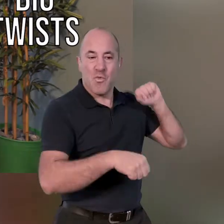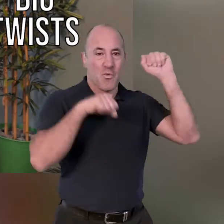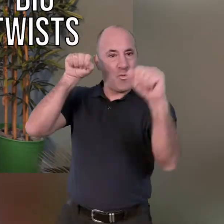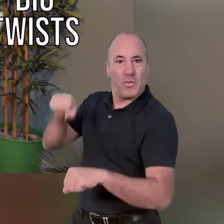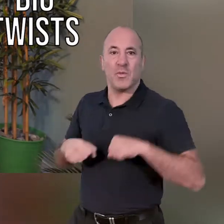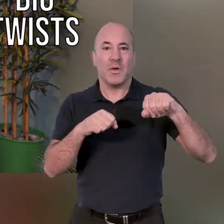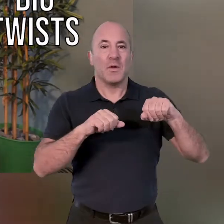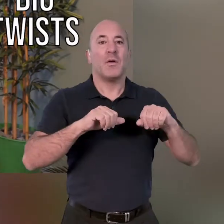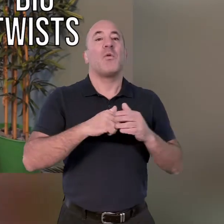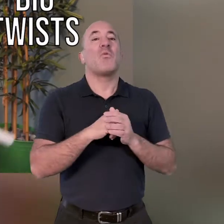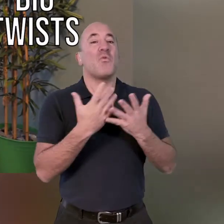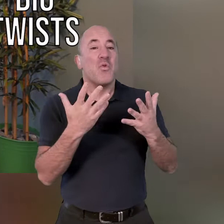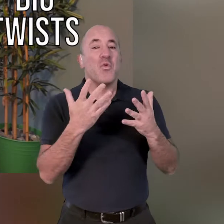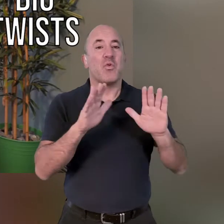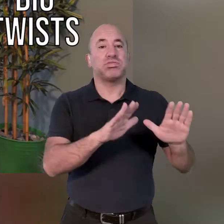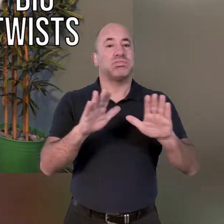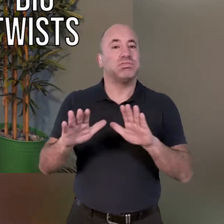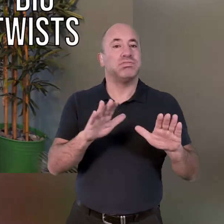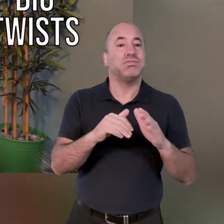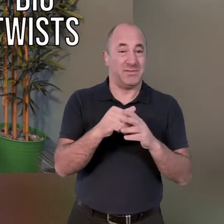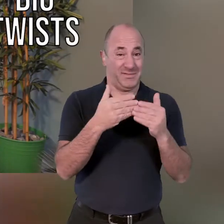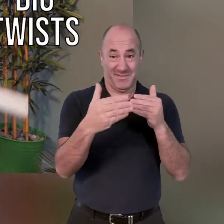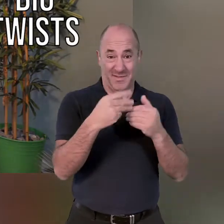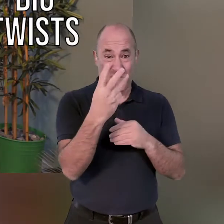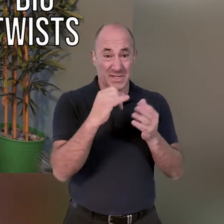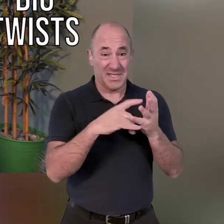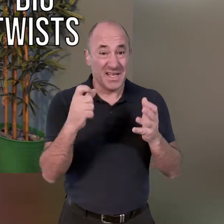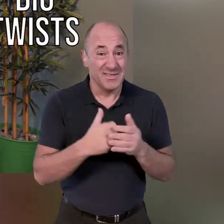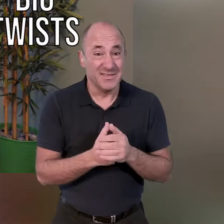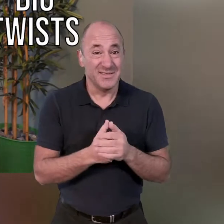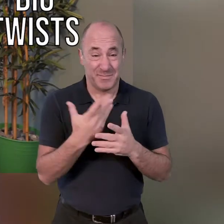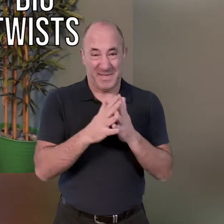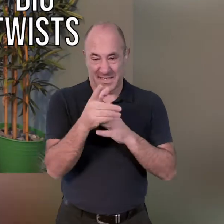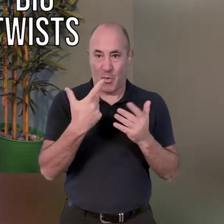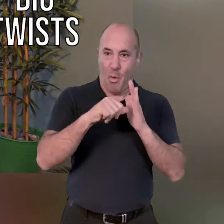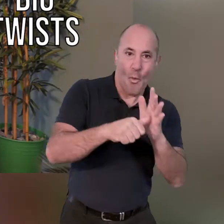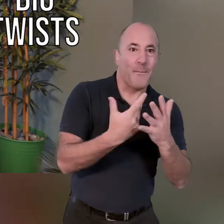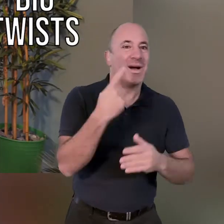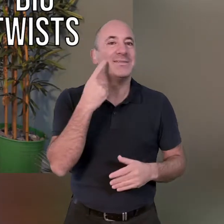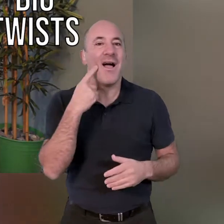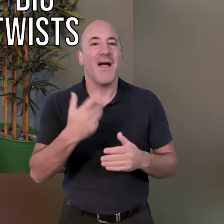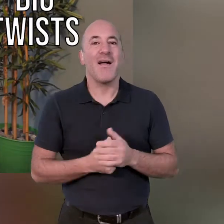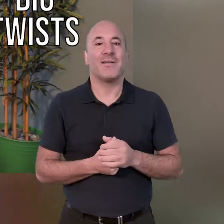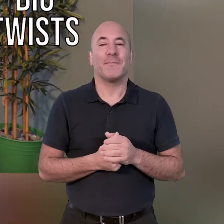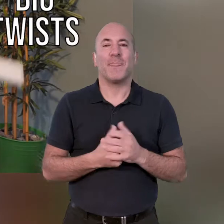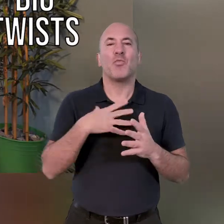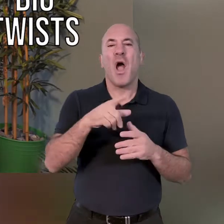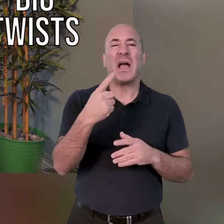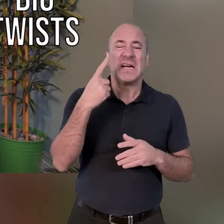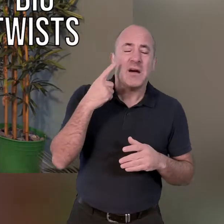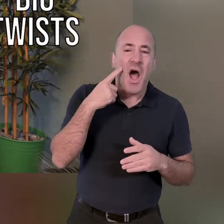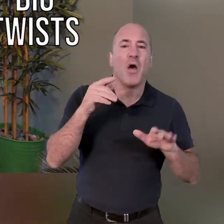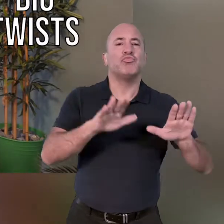pick up the pace and go a little bit quicker within that 30 seconds. And that's another way you can make it harder or easier. So you